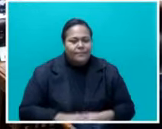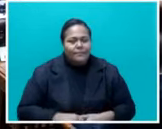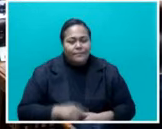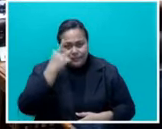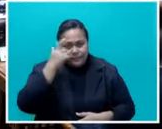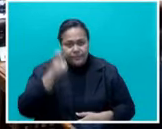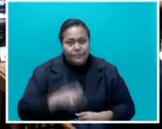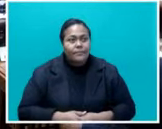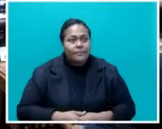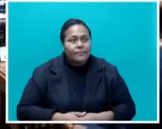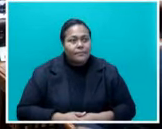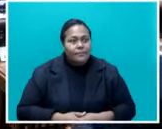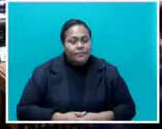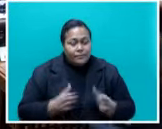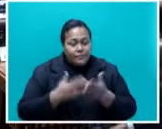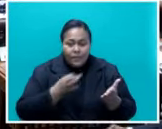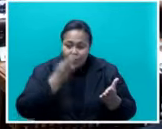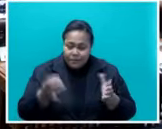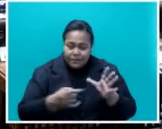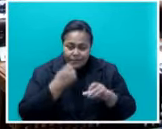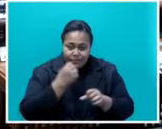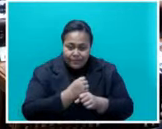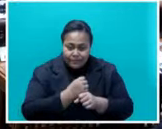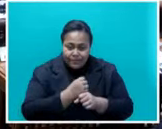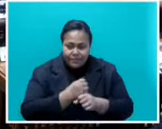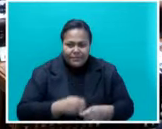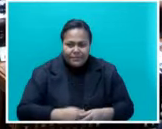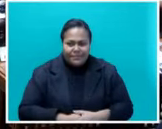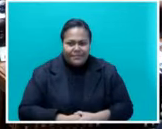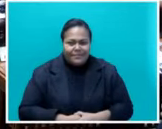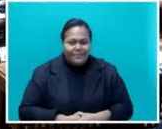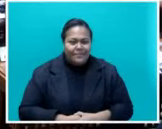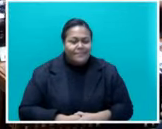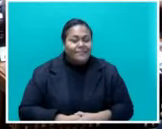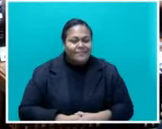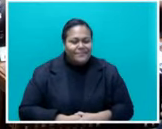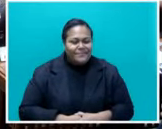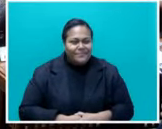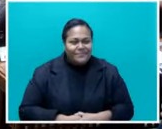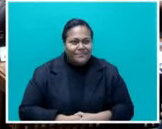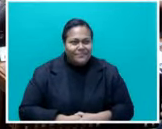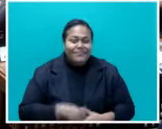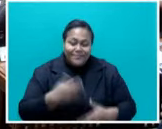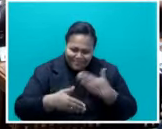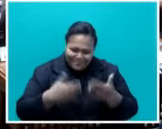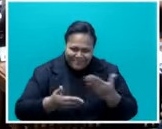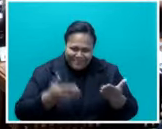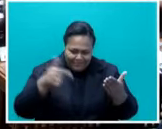I now call on the Honourable Attorney General to speak on his motion. You have the floor.